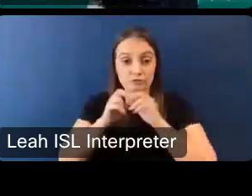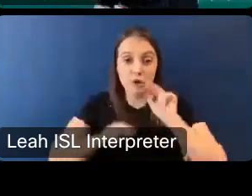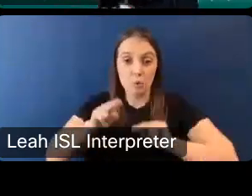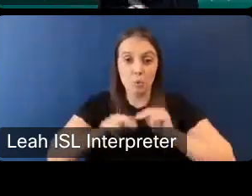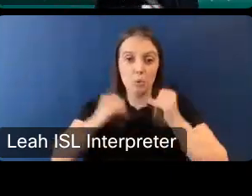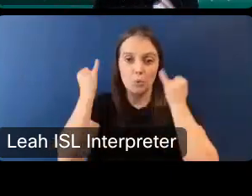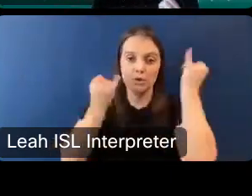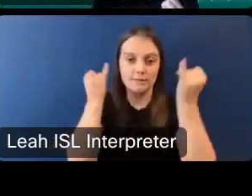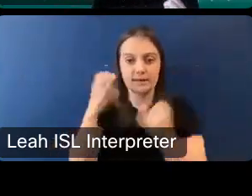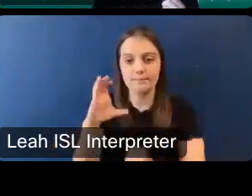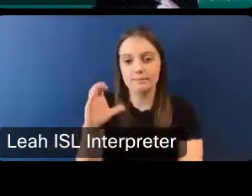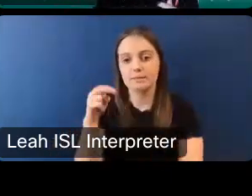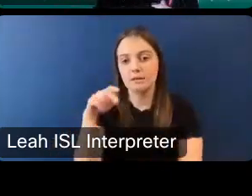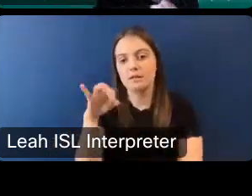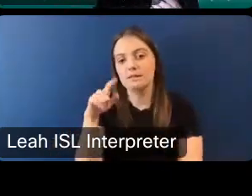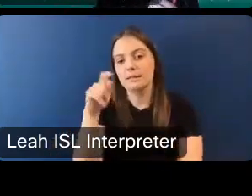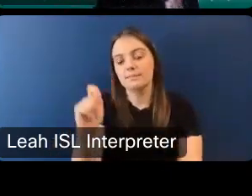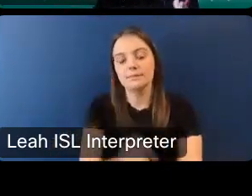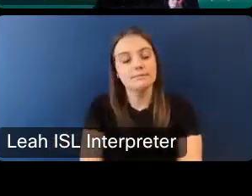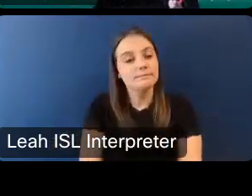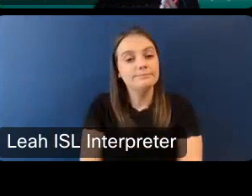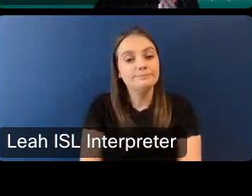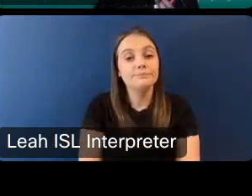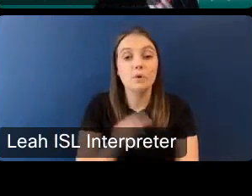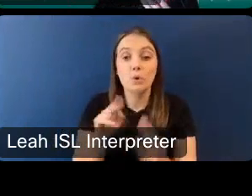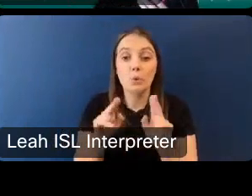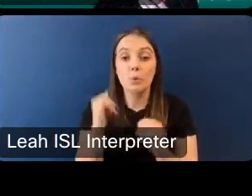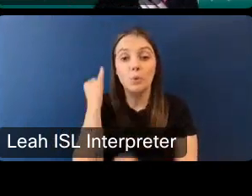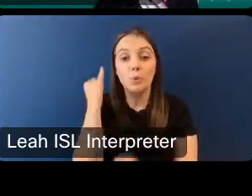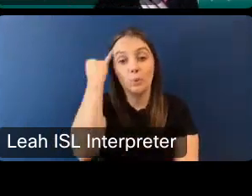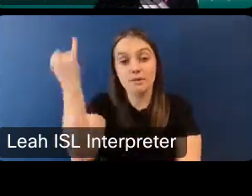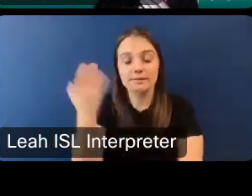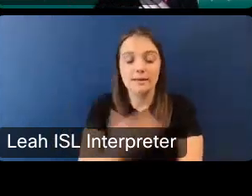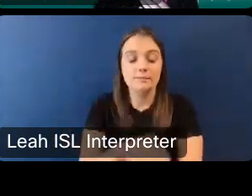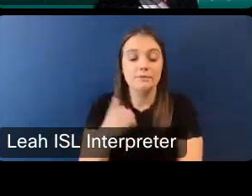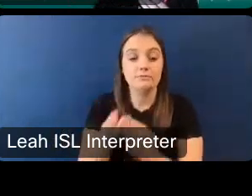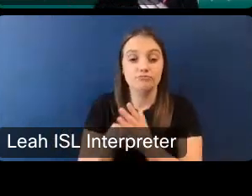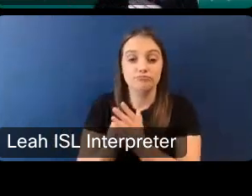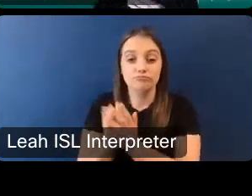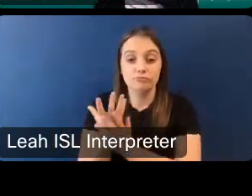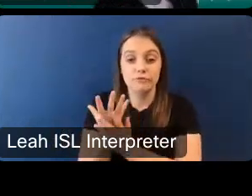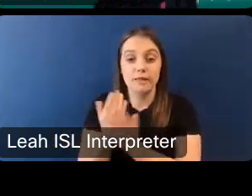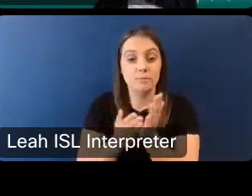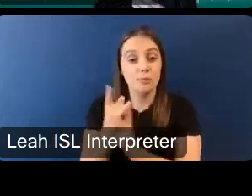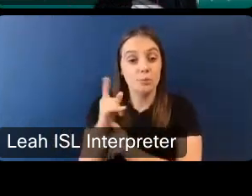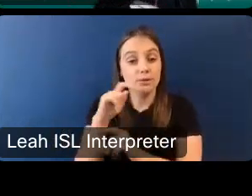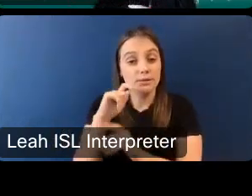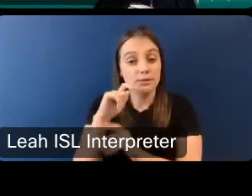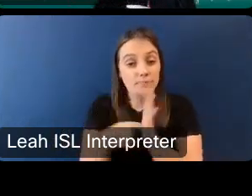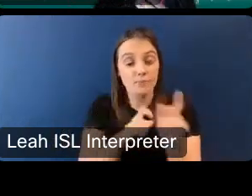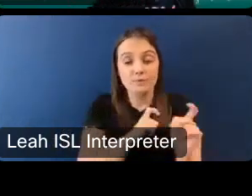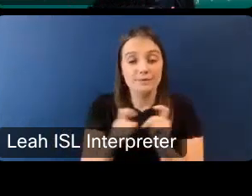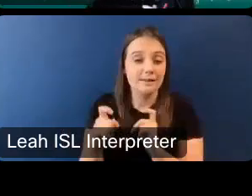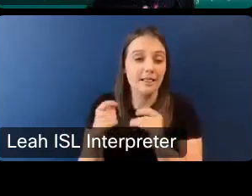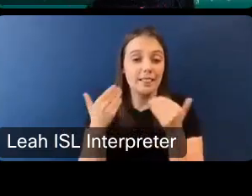of the concepts I'm going to share with you today that has evolved from our project, and I suppose we are very much in that kind